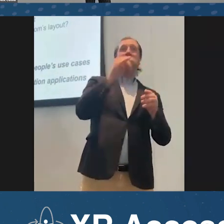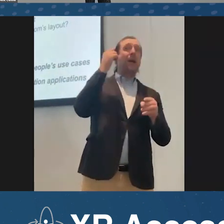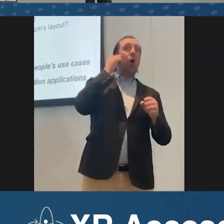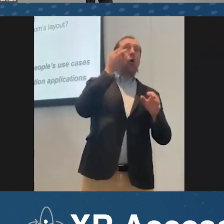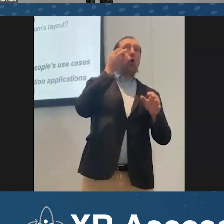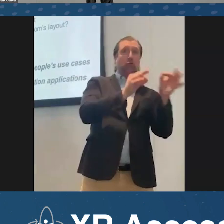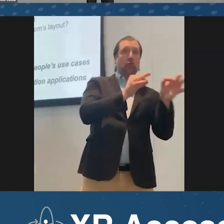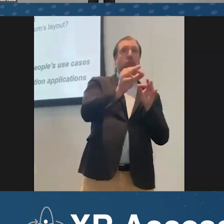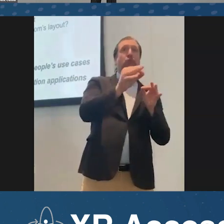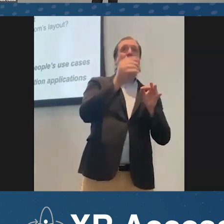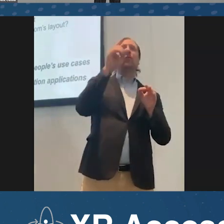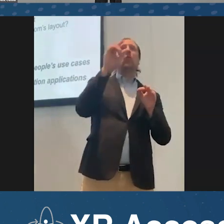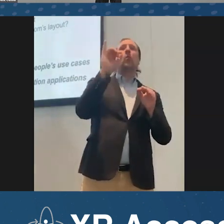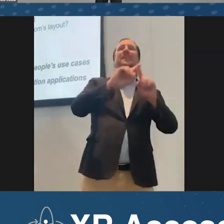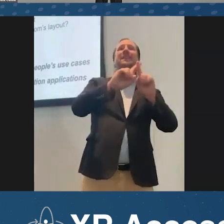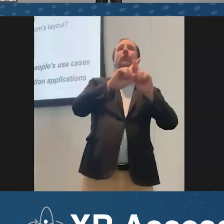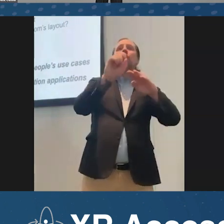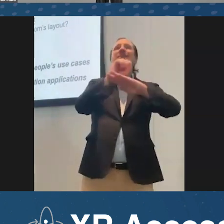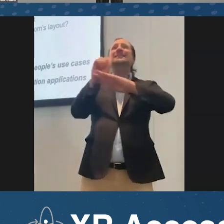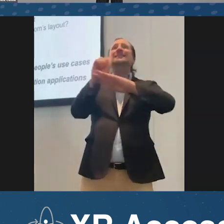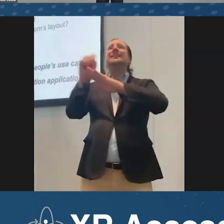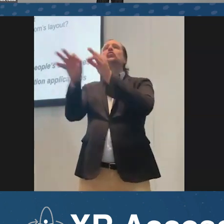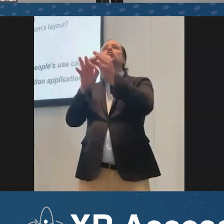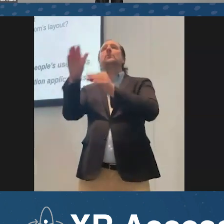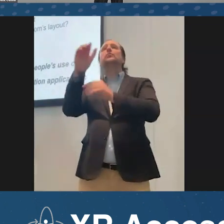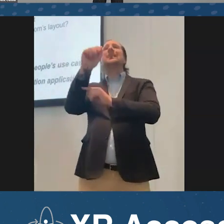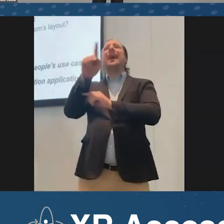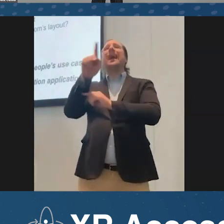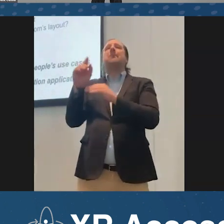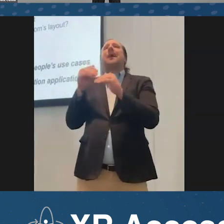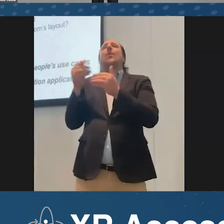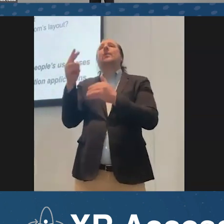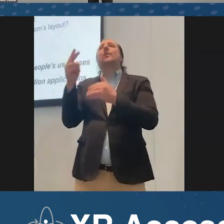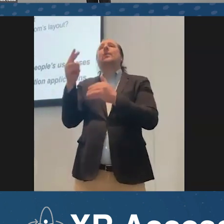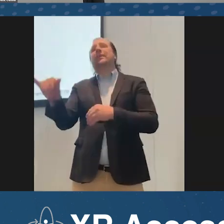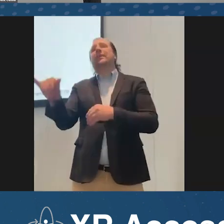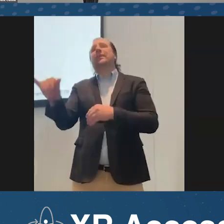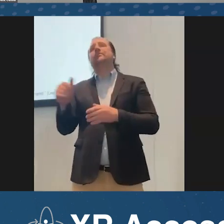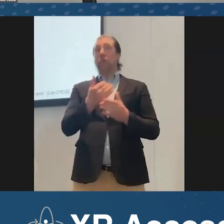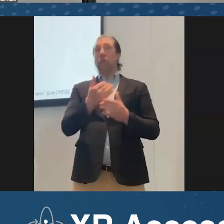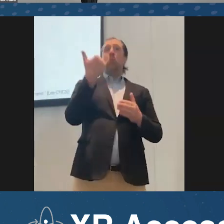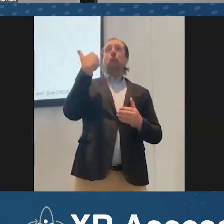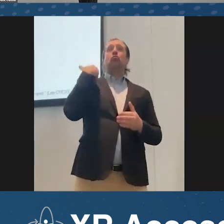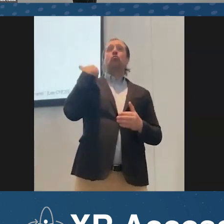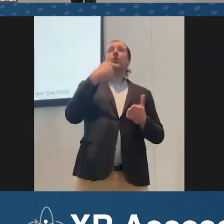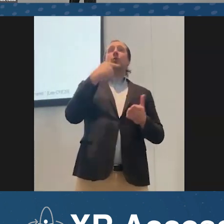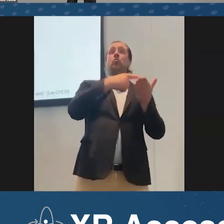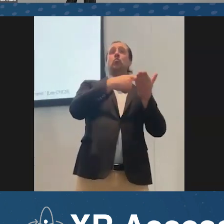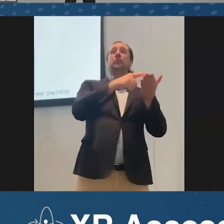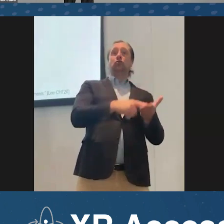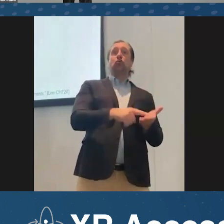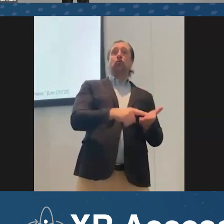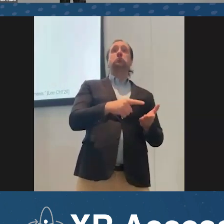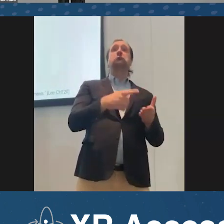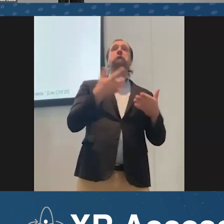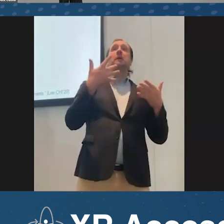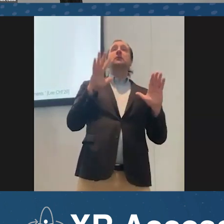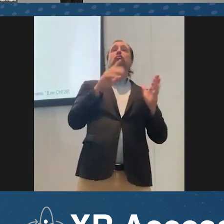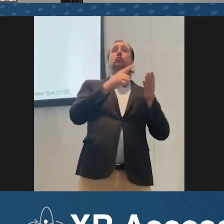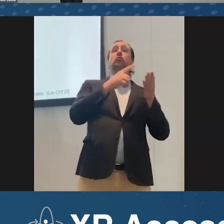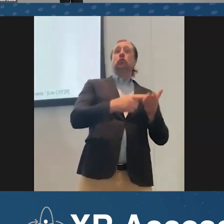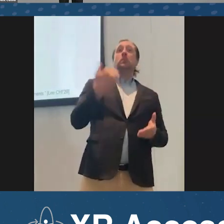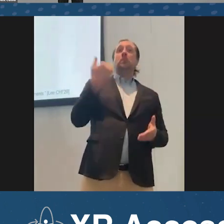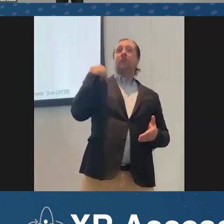are for scene description applications. Now, some prior work has been done looking into this and trying to figure out how